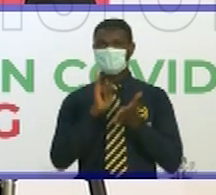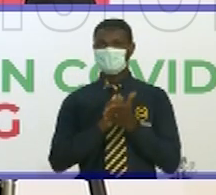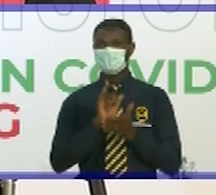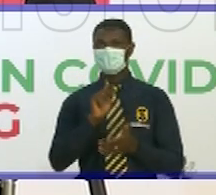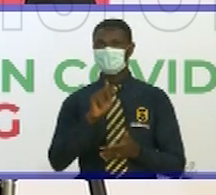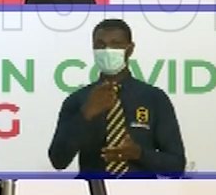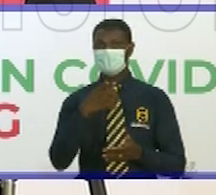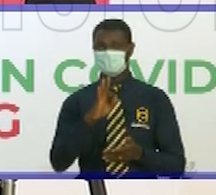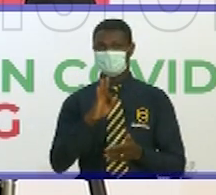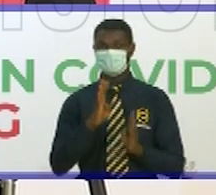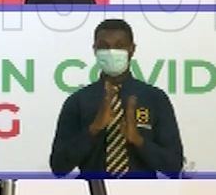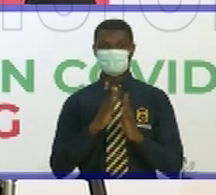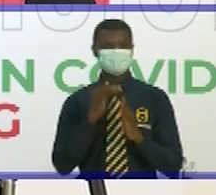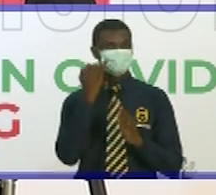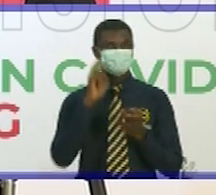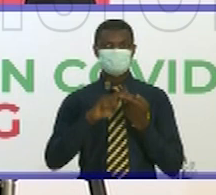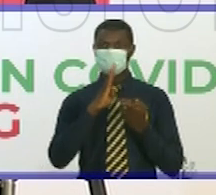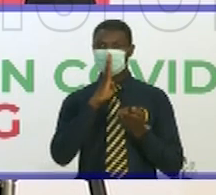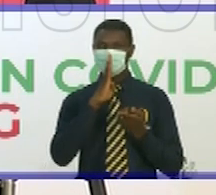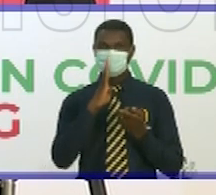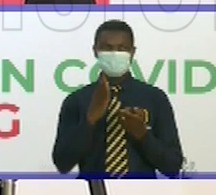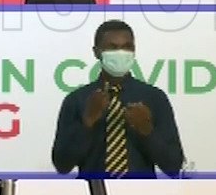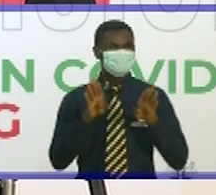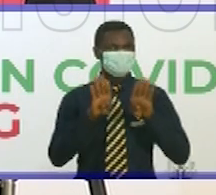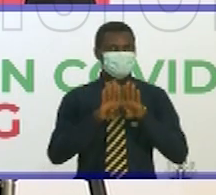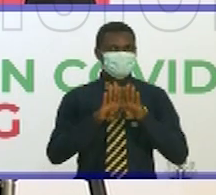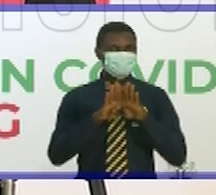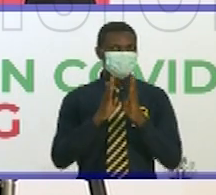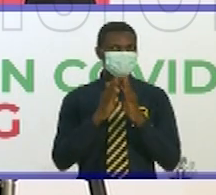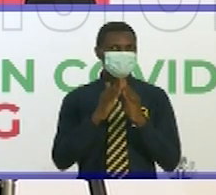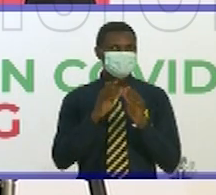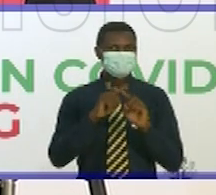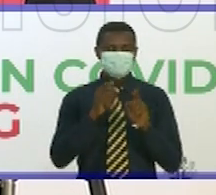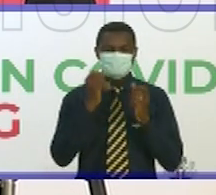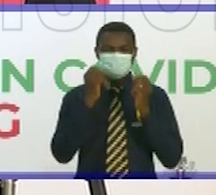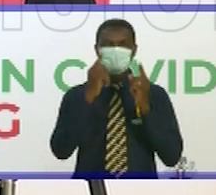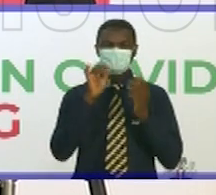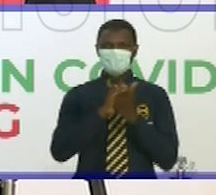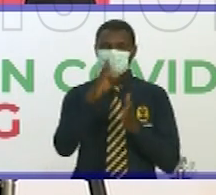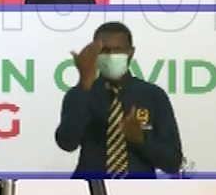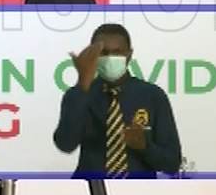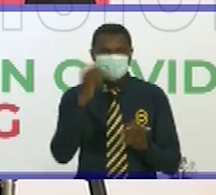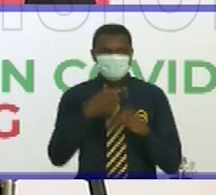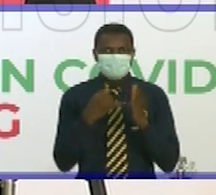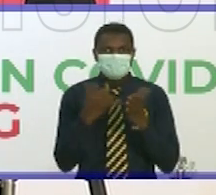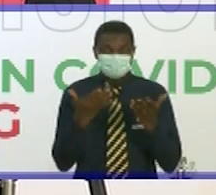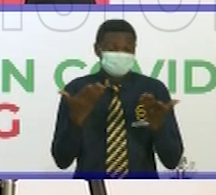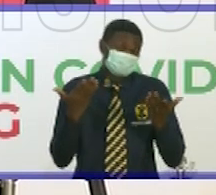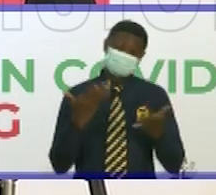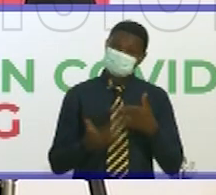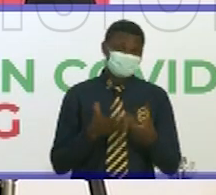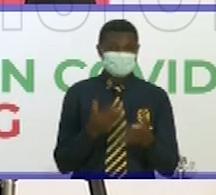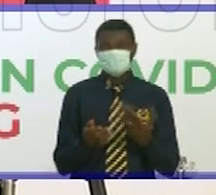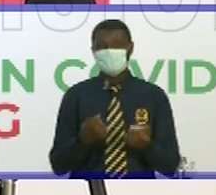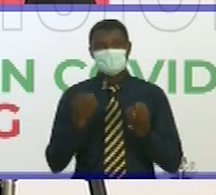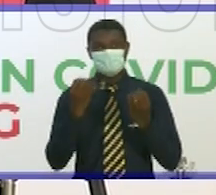supposed to be a closed meeting, so I'm surprised you were able to get details of that meeting. But nevertheless, there are